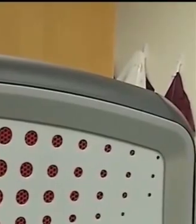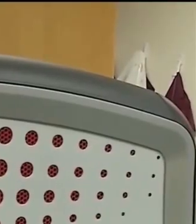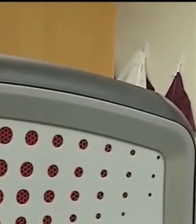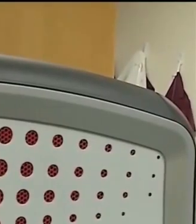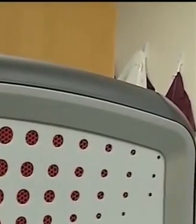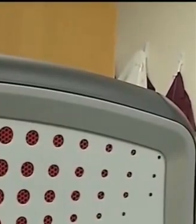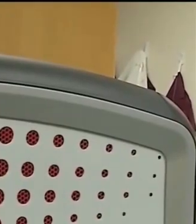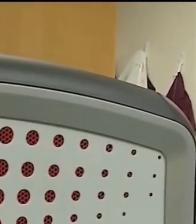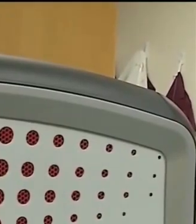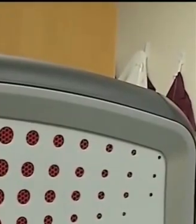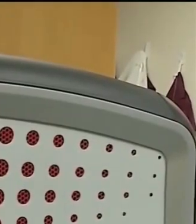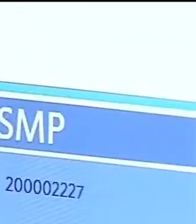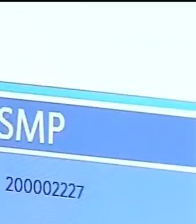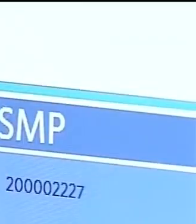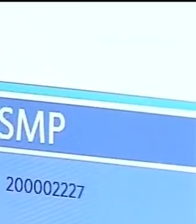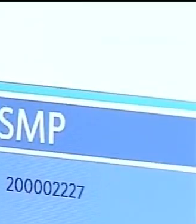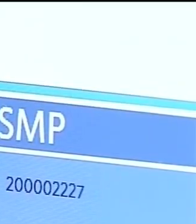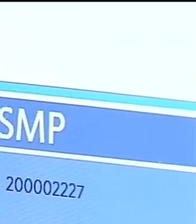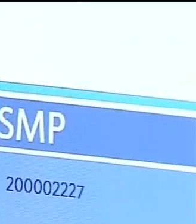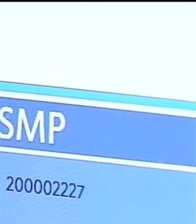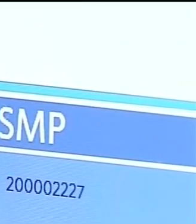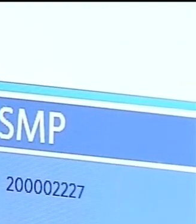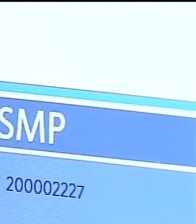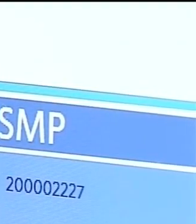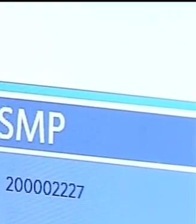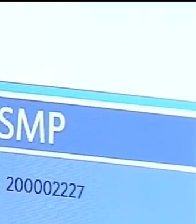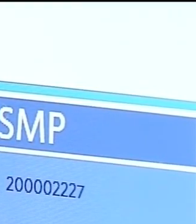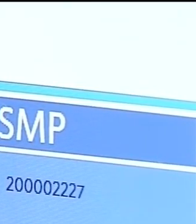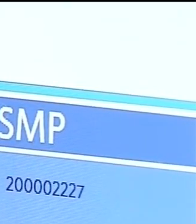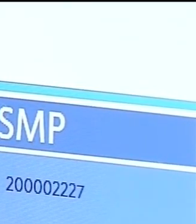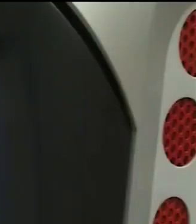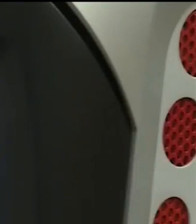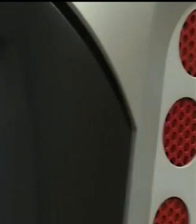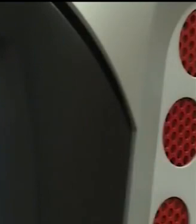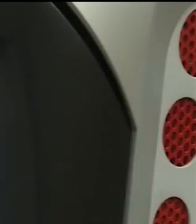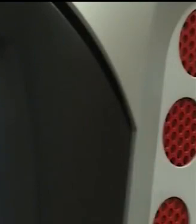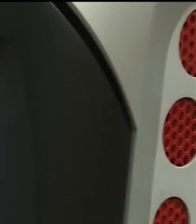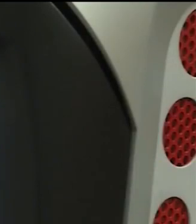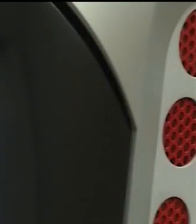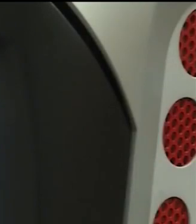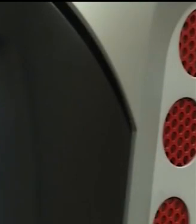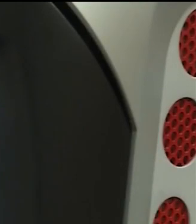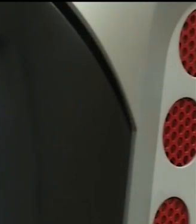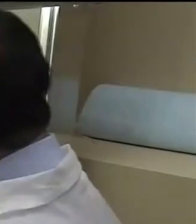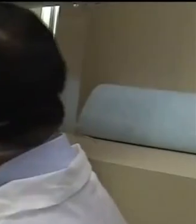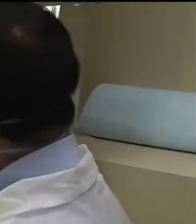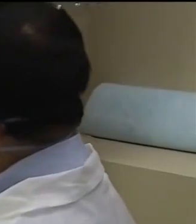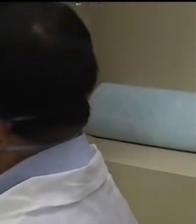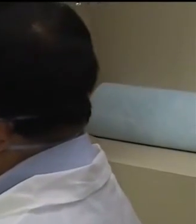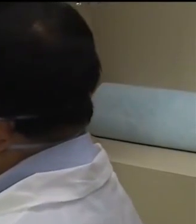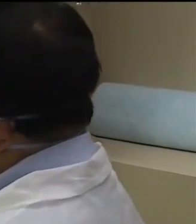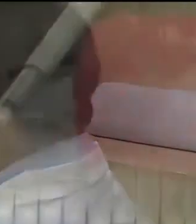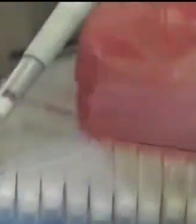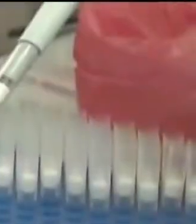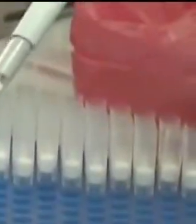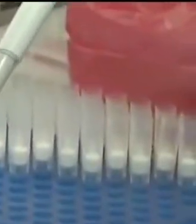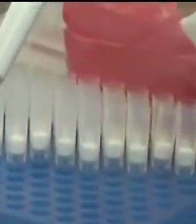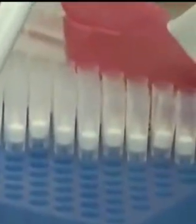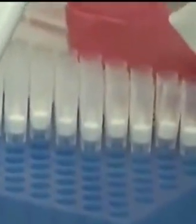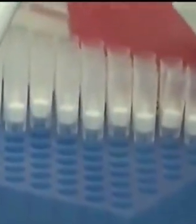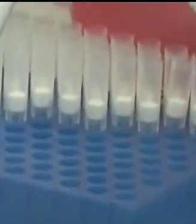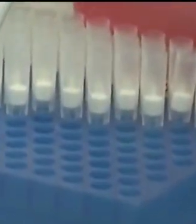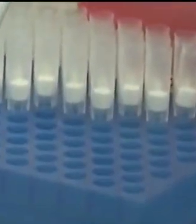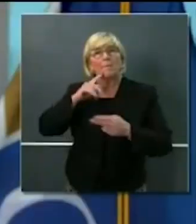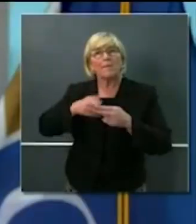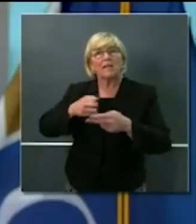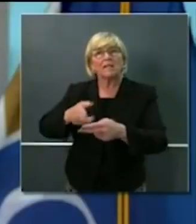daily. The ability to test more will help with the state's goal of contact tracing the virus. Newsom said the state is training 10,000 workers to help.